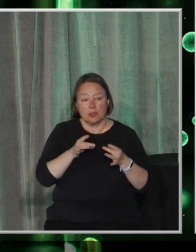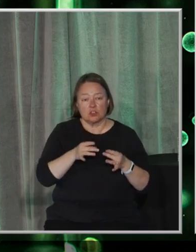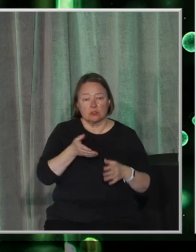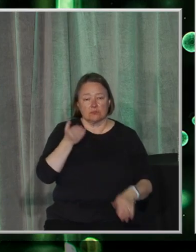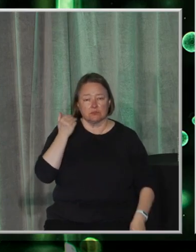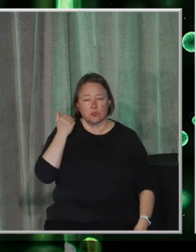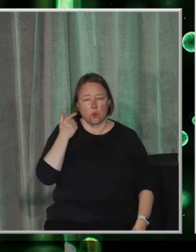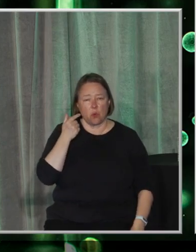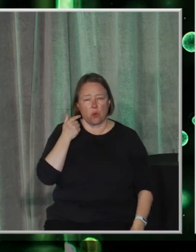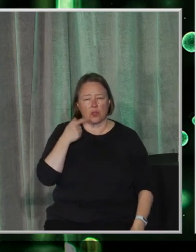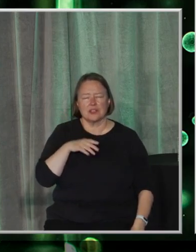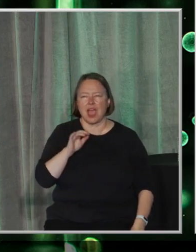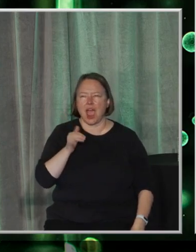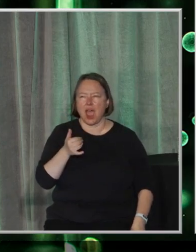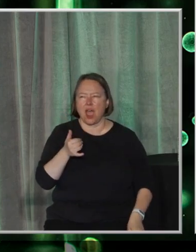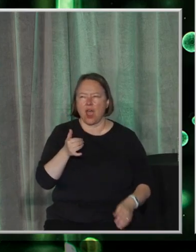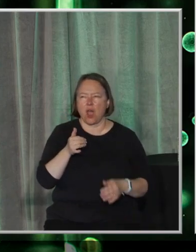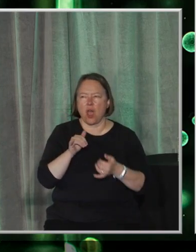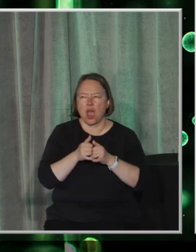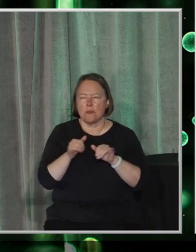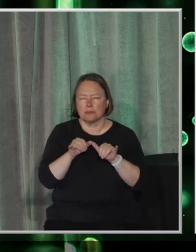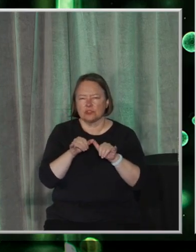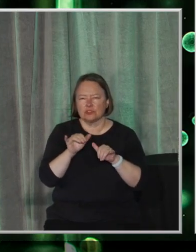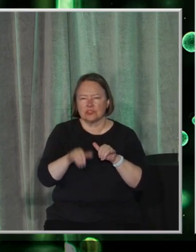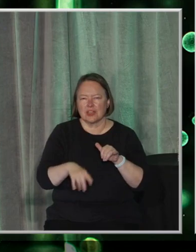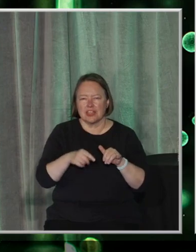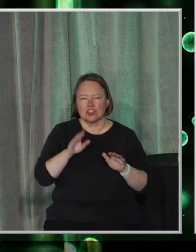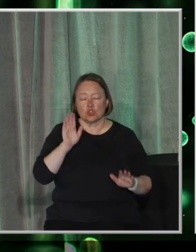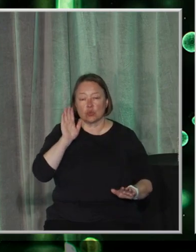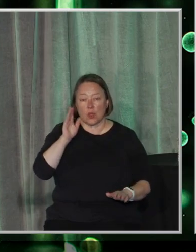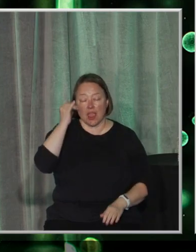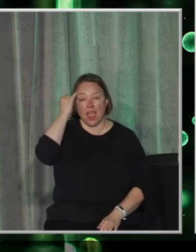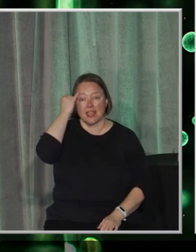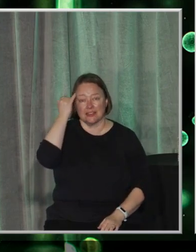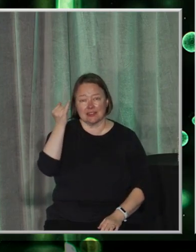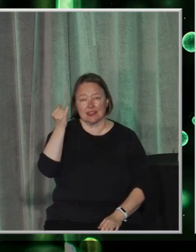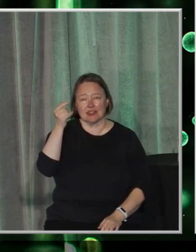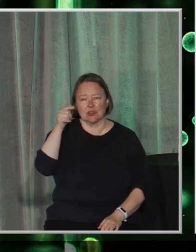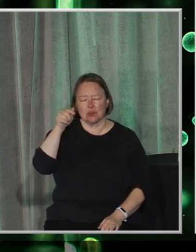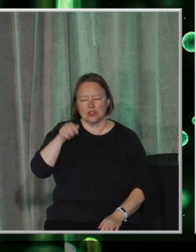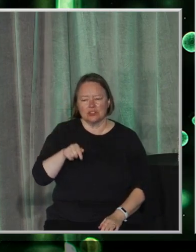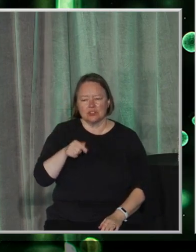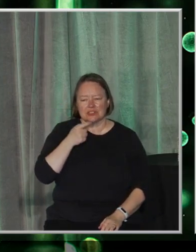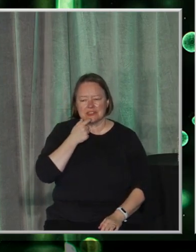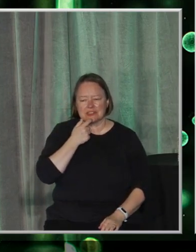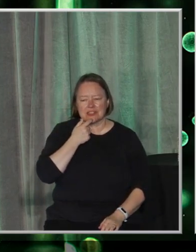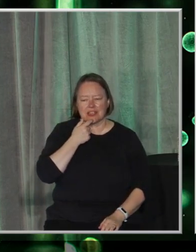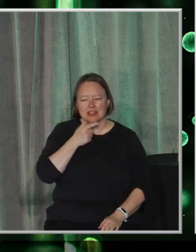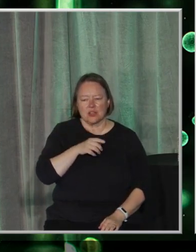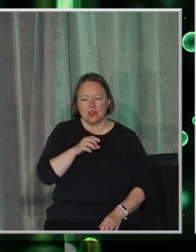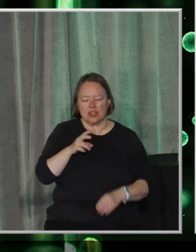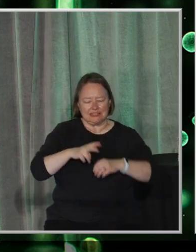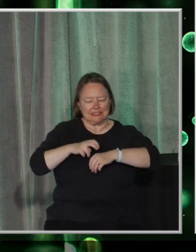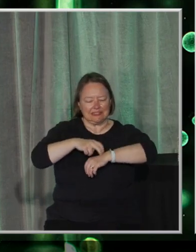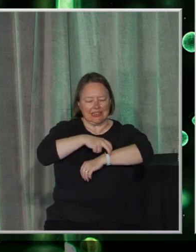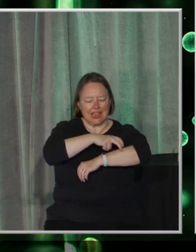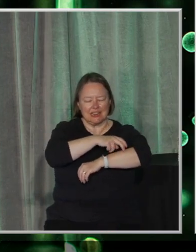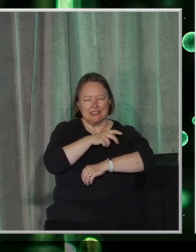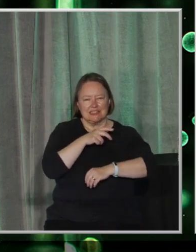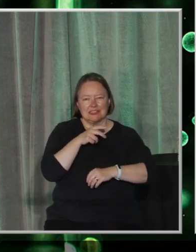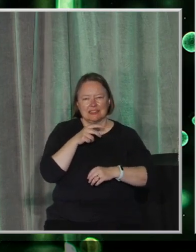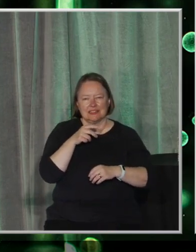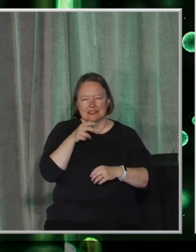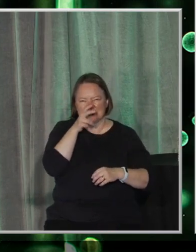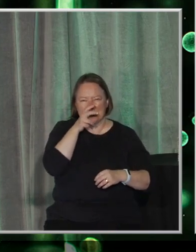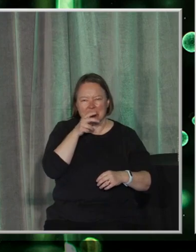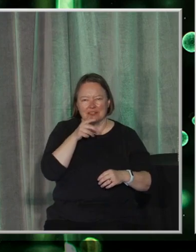little bit, was how you might scale this out. I mean, this is a great idea, and you intimated that there were Seneni insects were